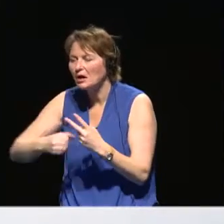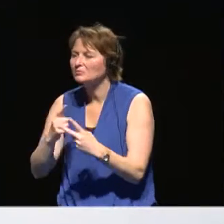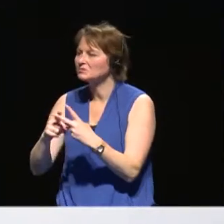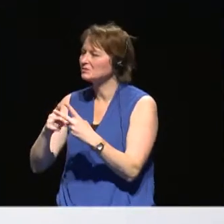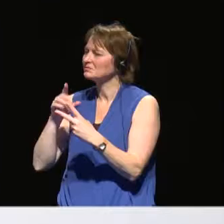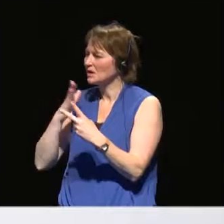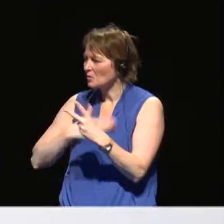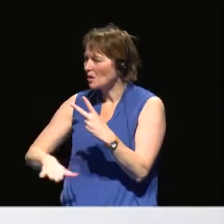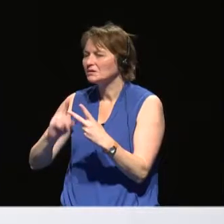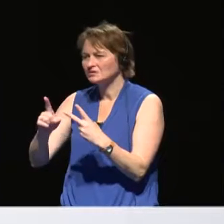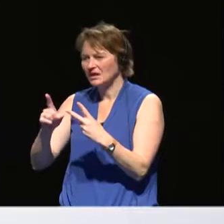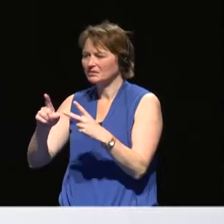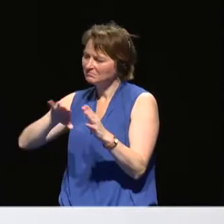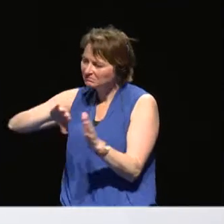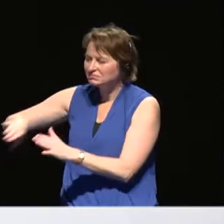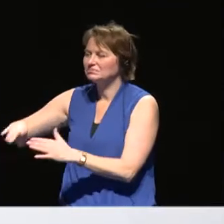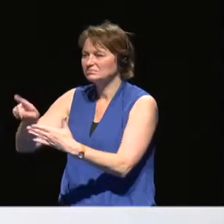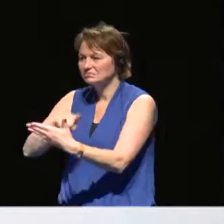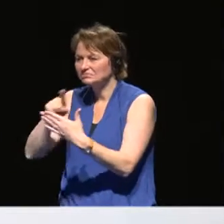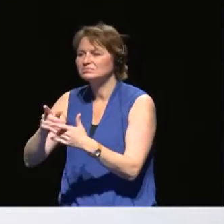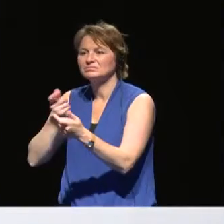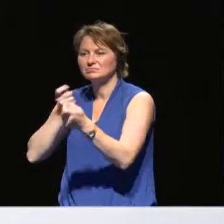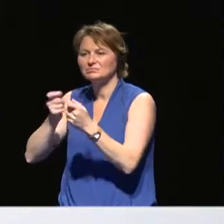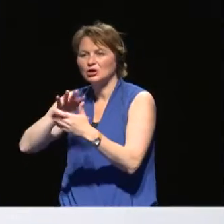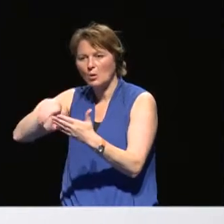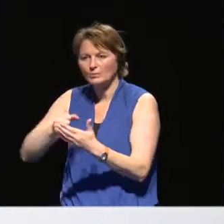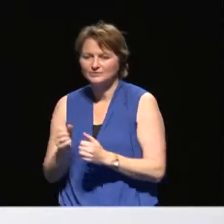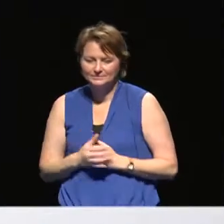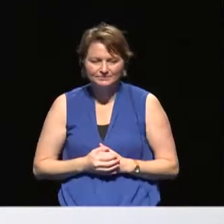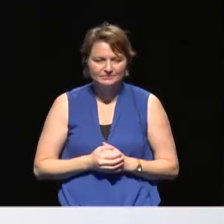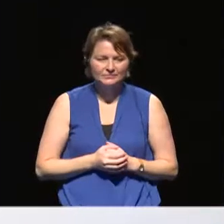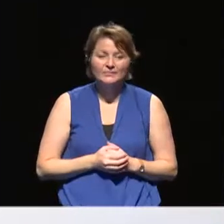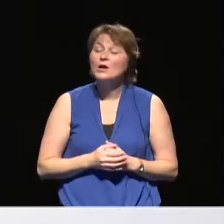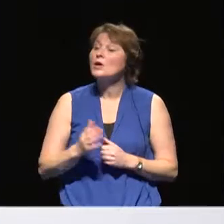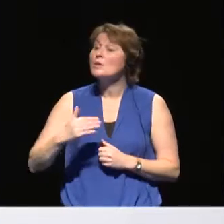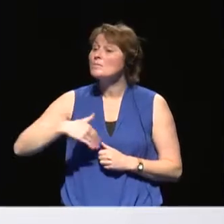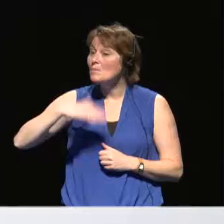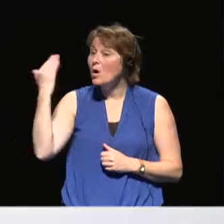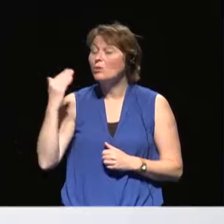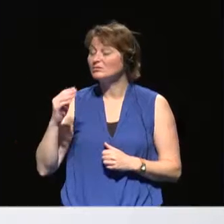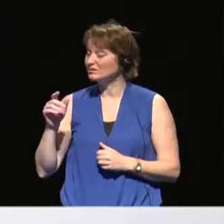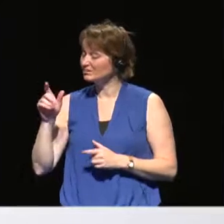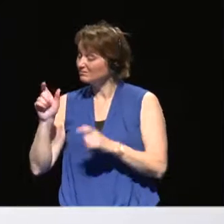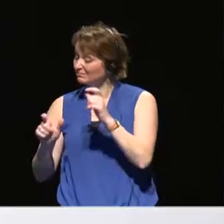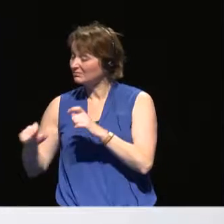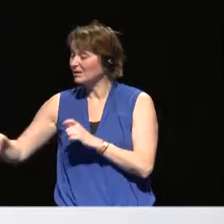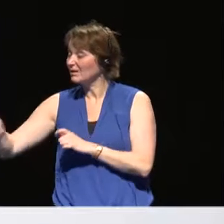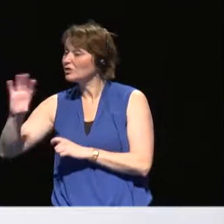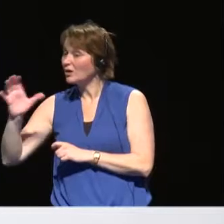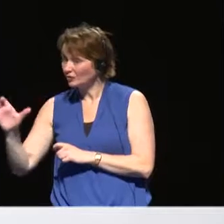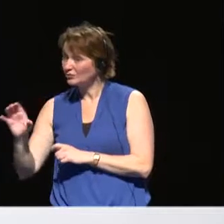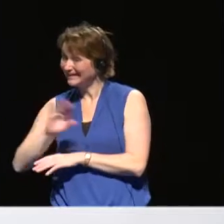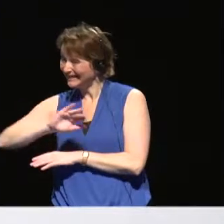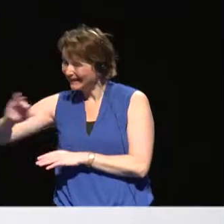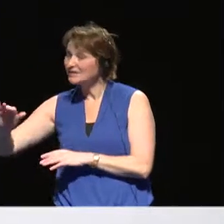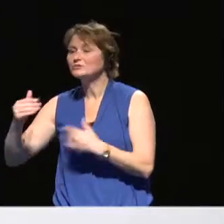enforcement. Most of the countries in the Eastern Partnership region has proper legislation in place, but the problem